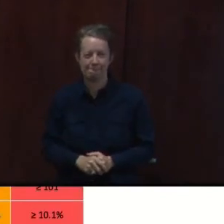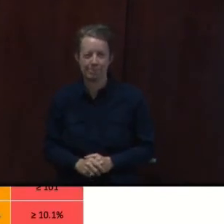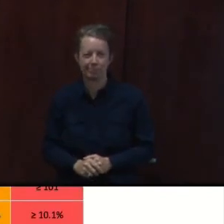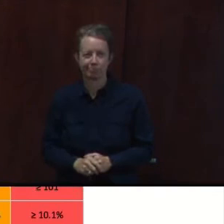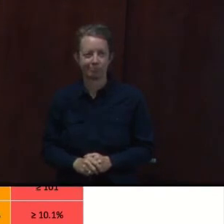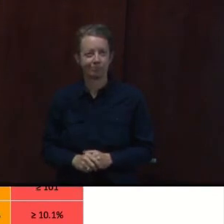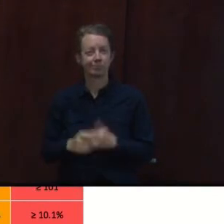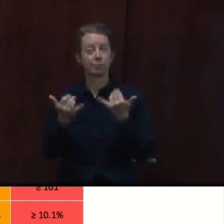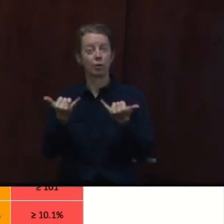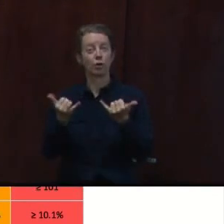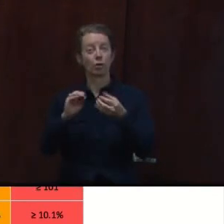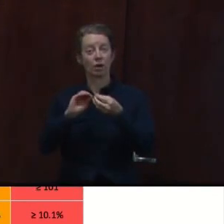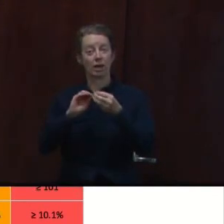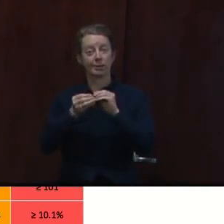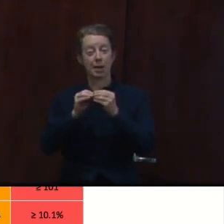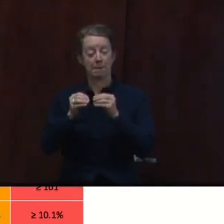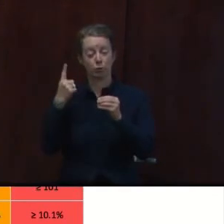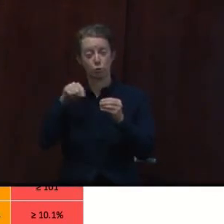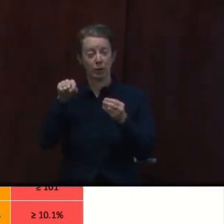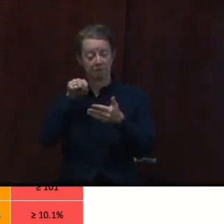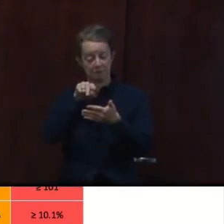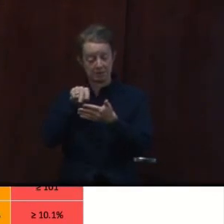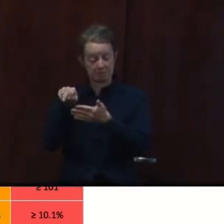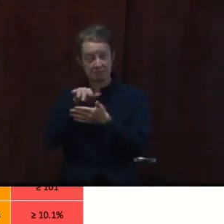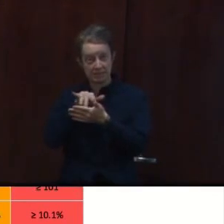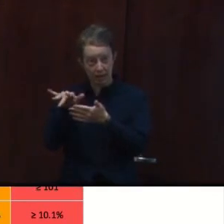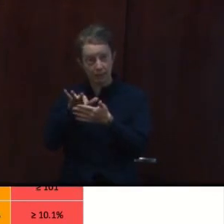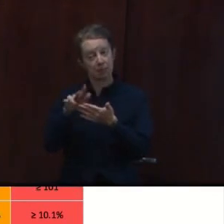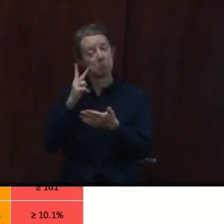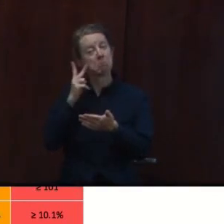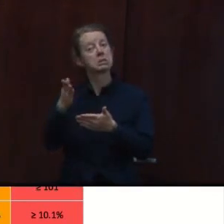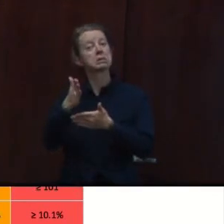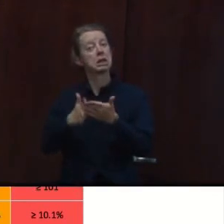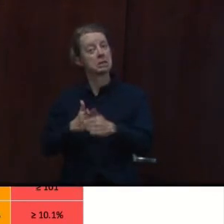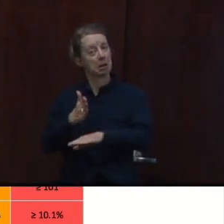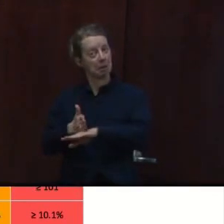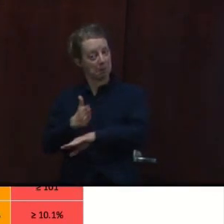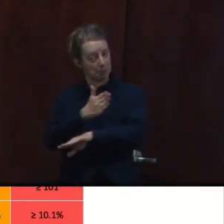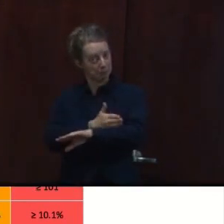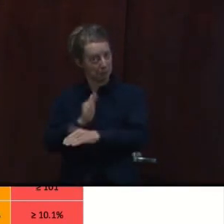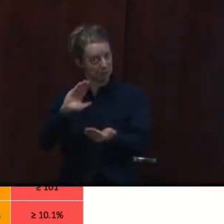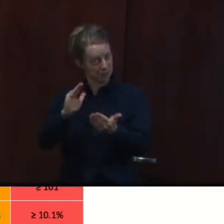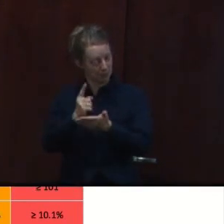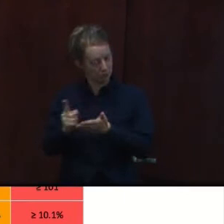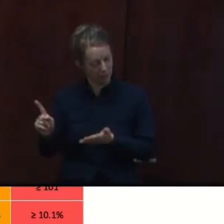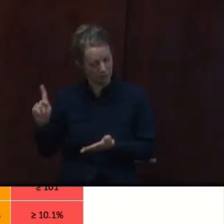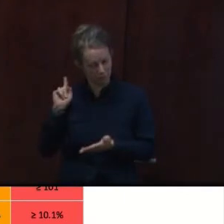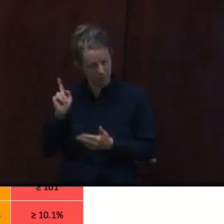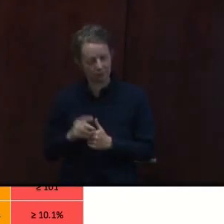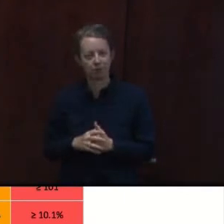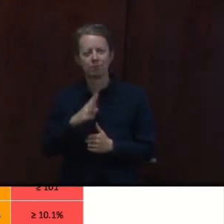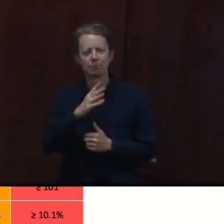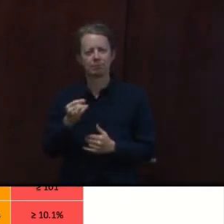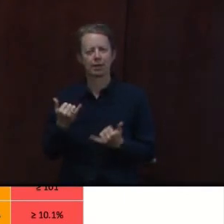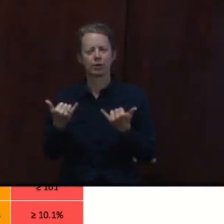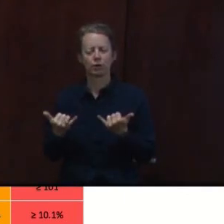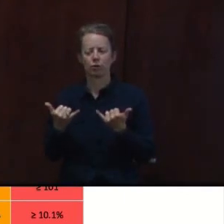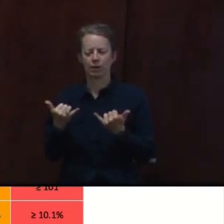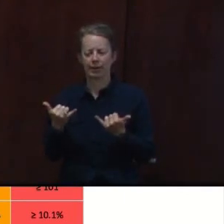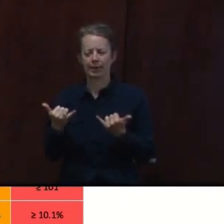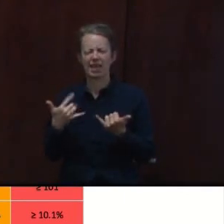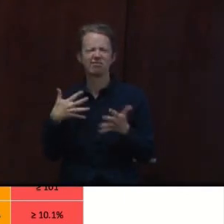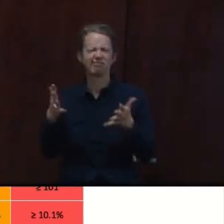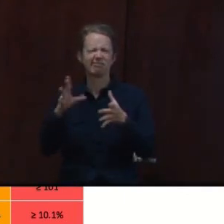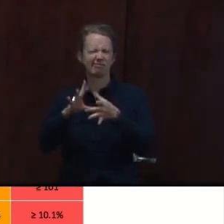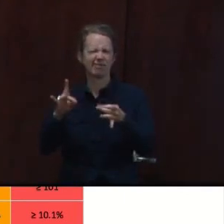Our current metrics have shown some improvements since last week, and currently, as I mentioned,